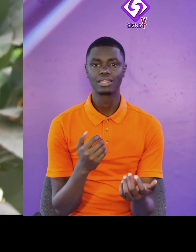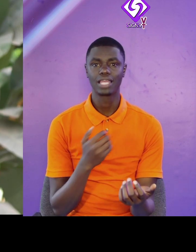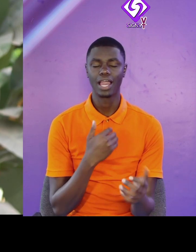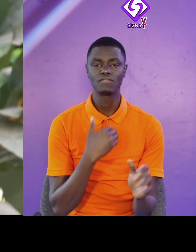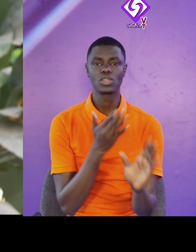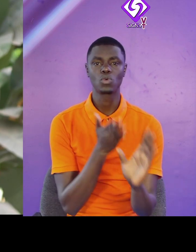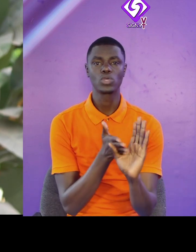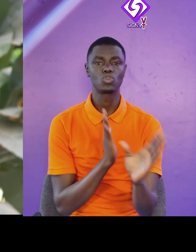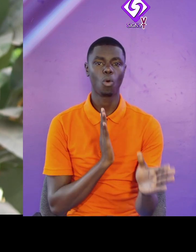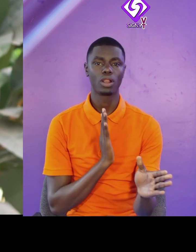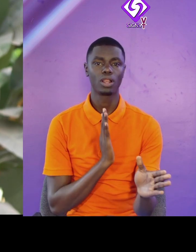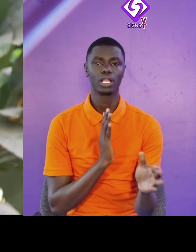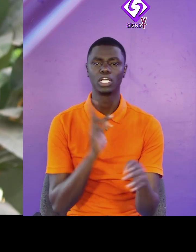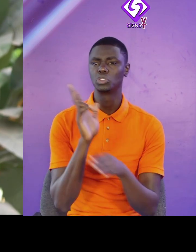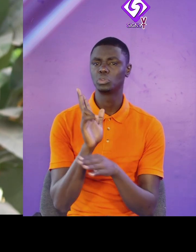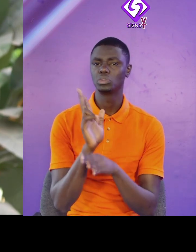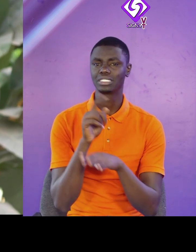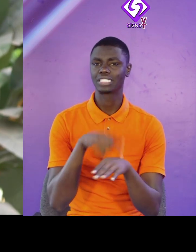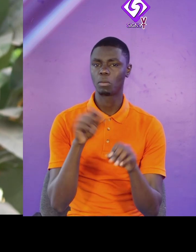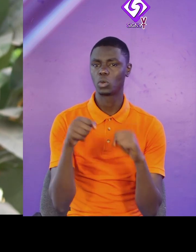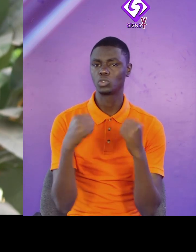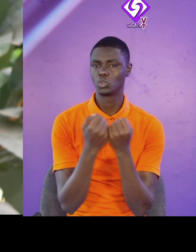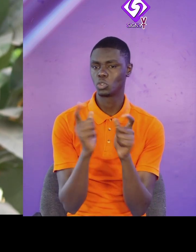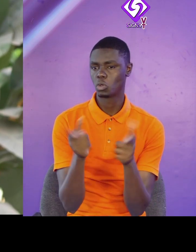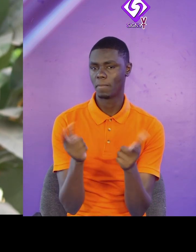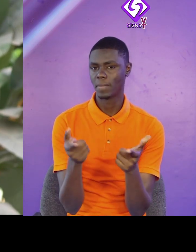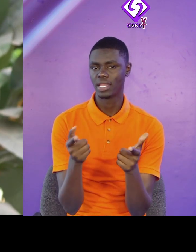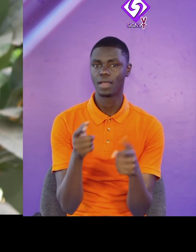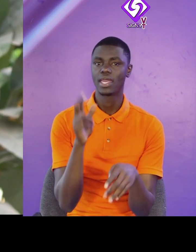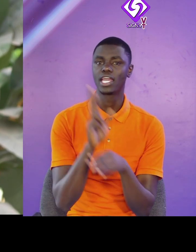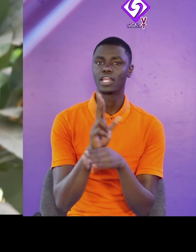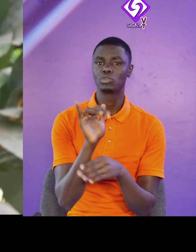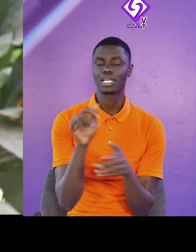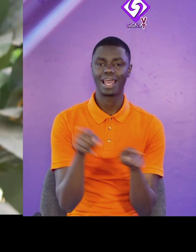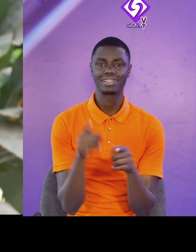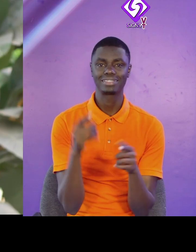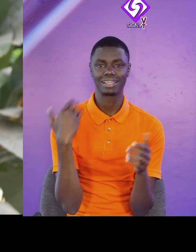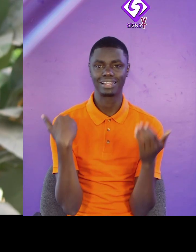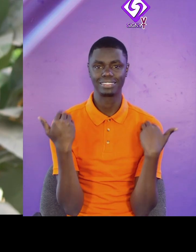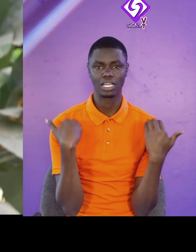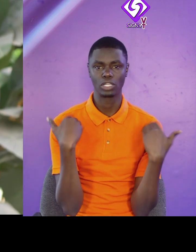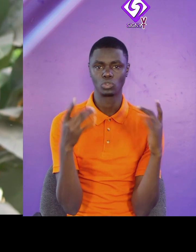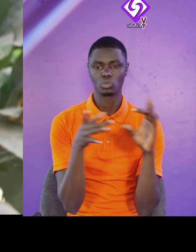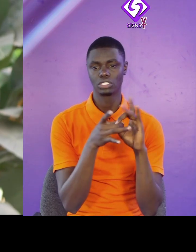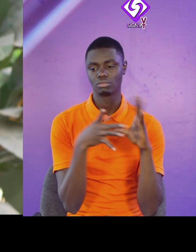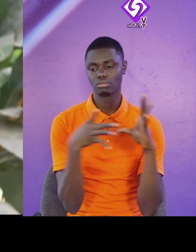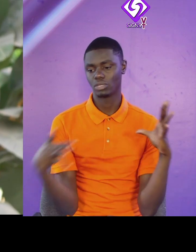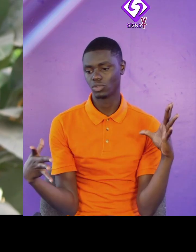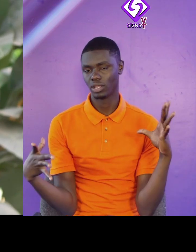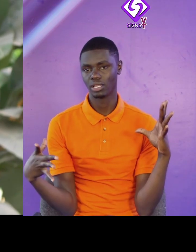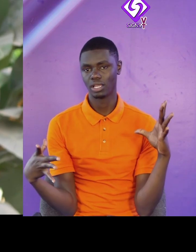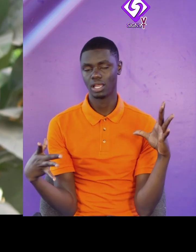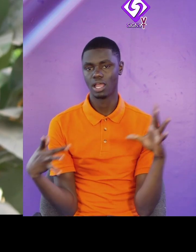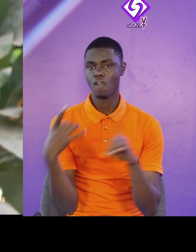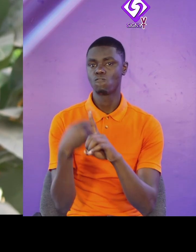time on social media and use that as a distraction to disconnect from